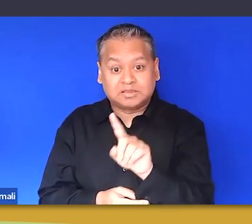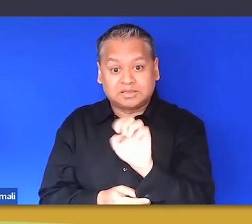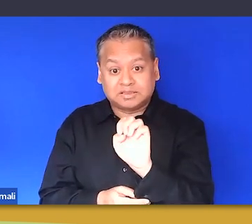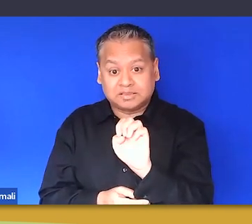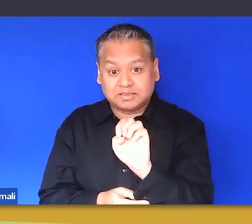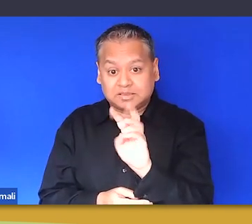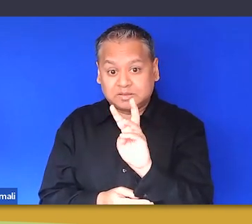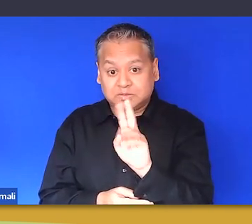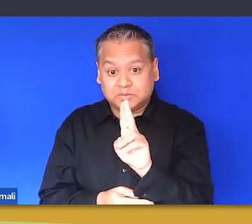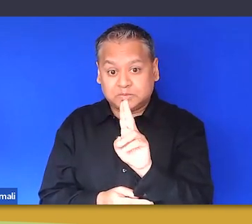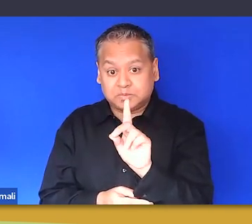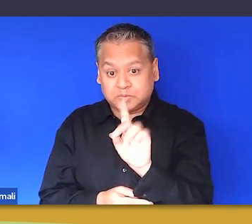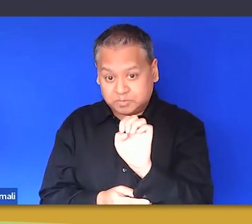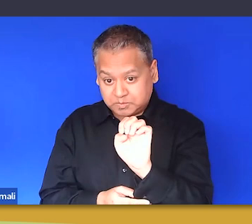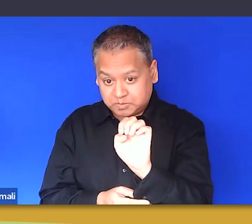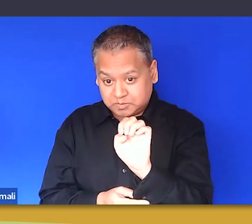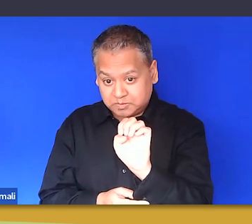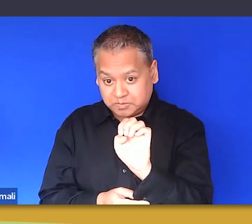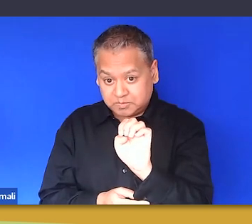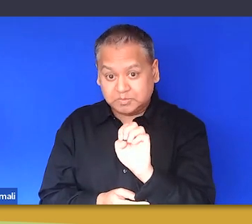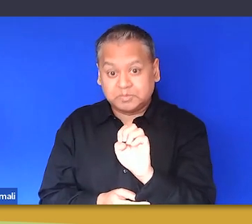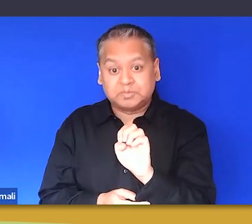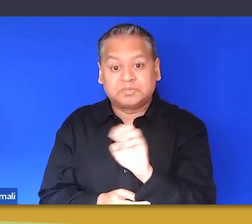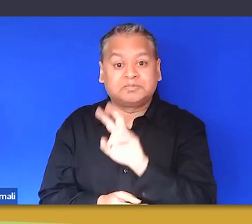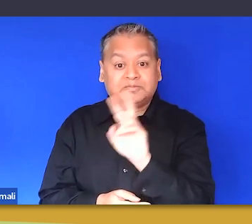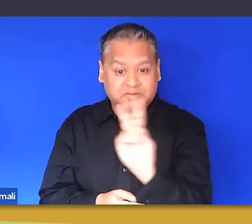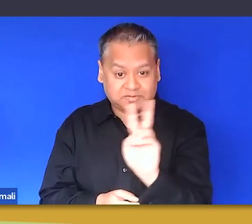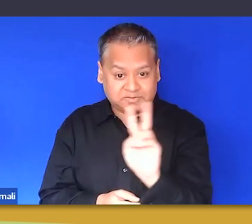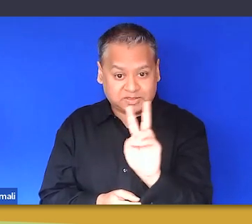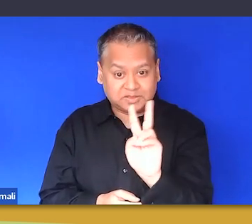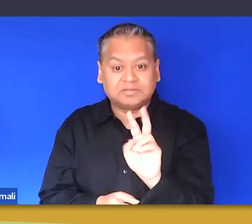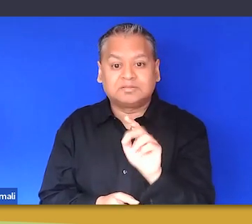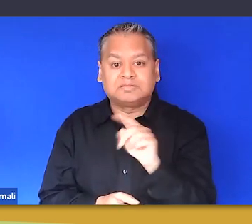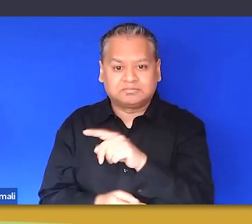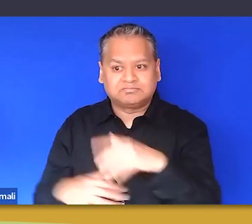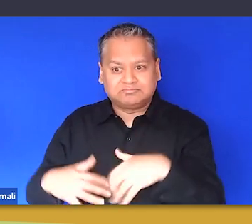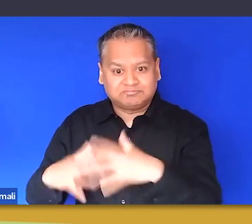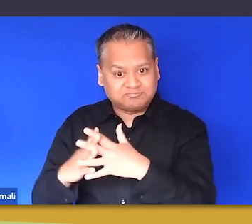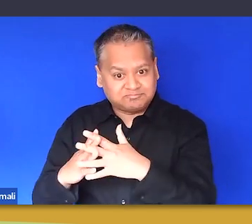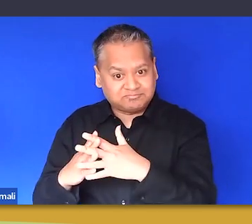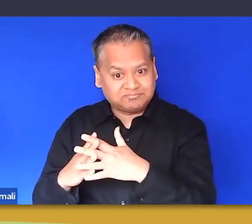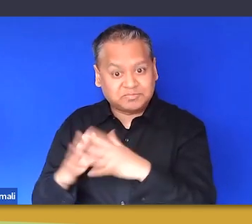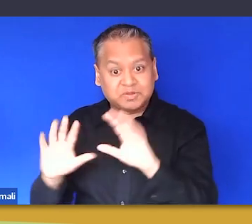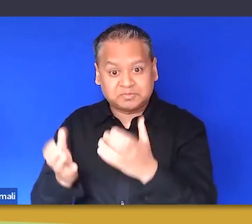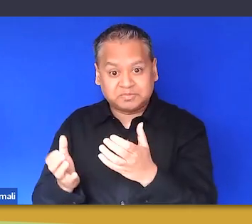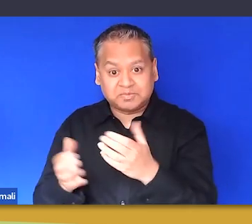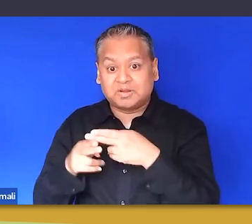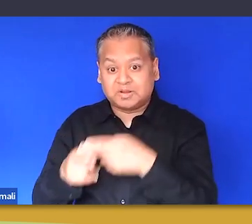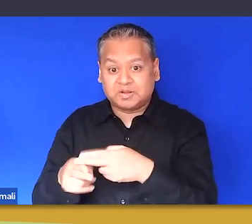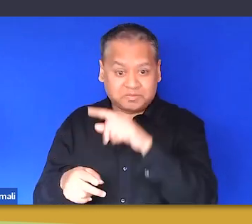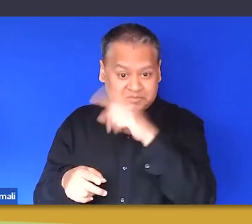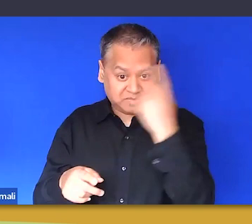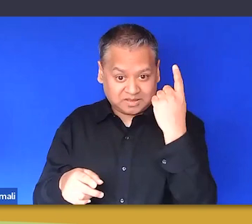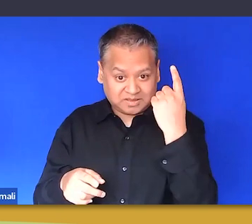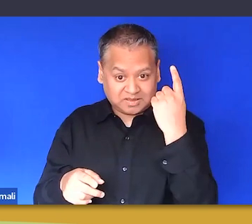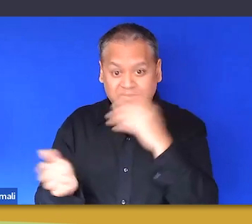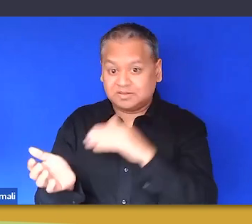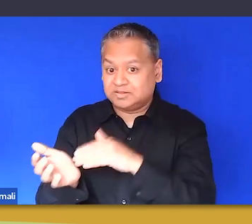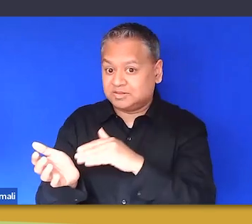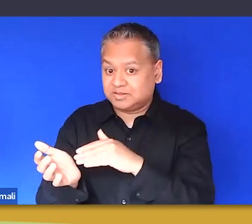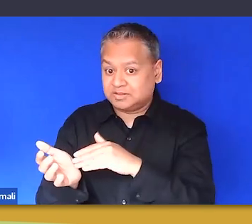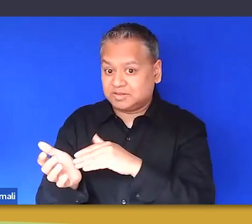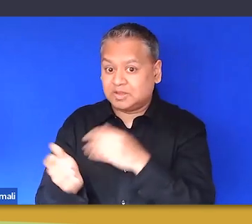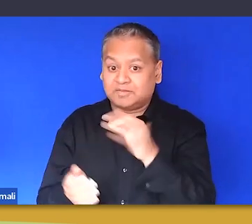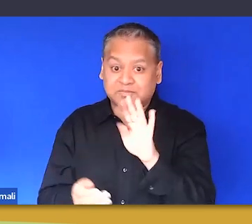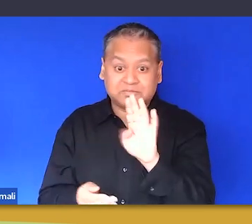a nonprofit society that provides a community of support for Black physicians and medical trainees throughout the province.